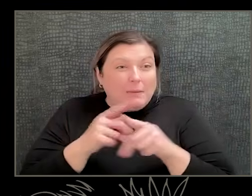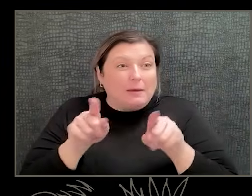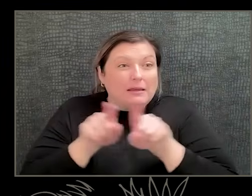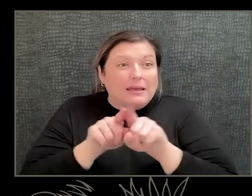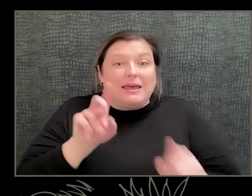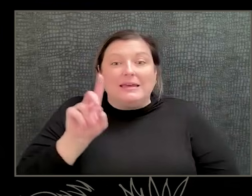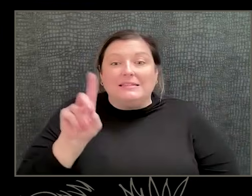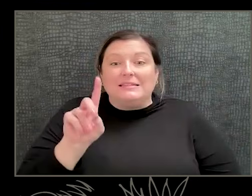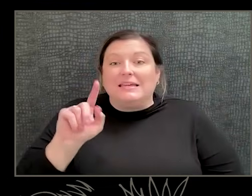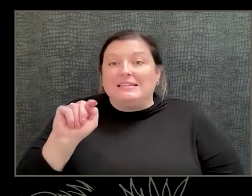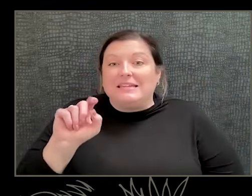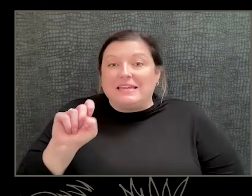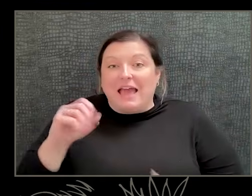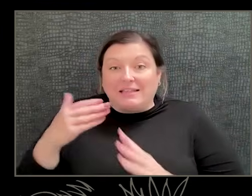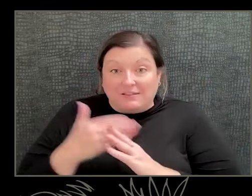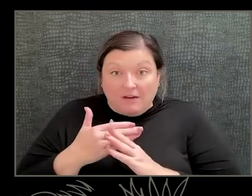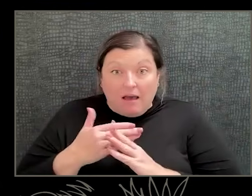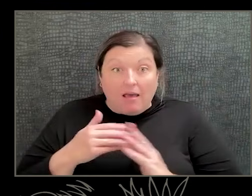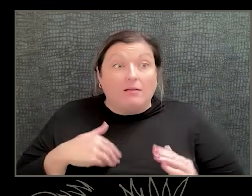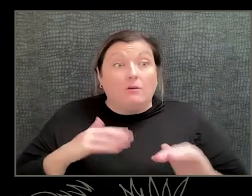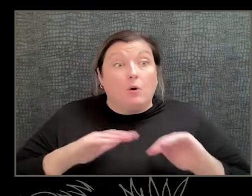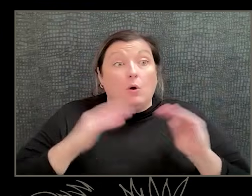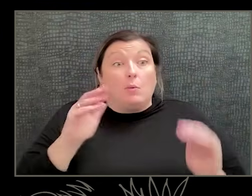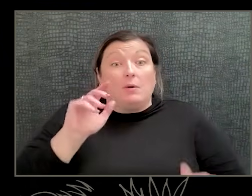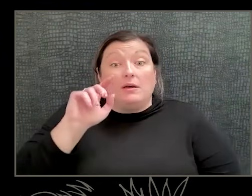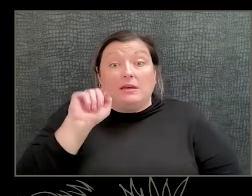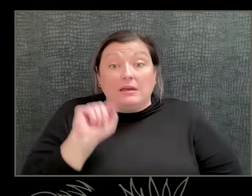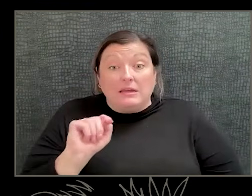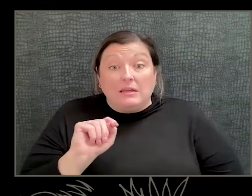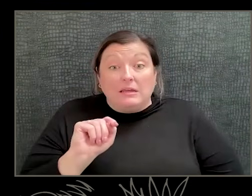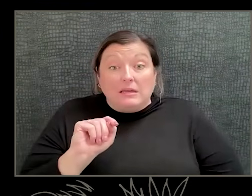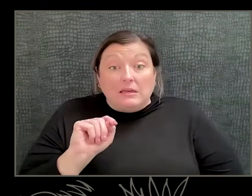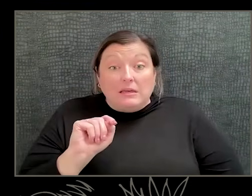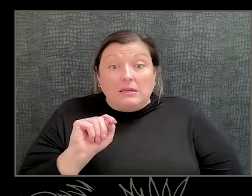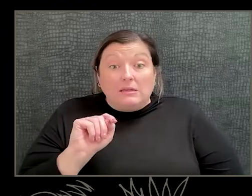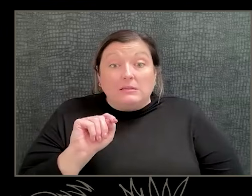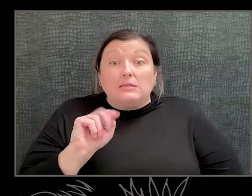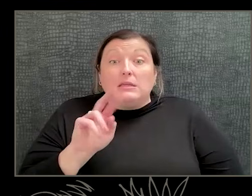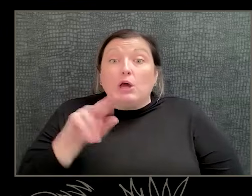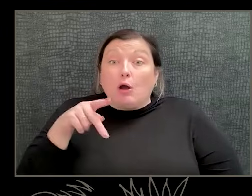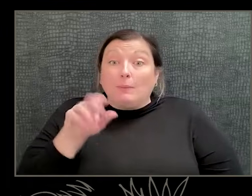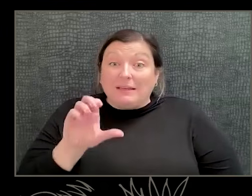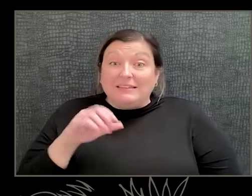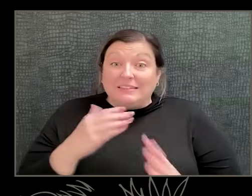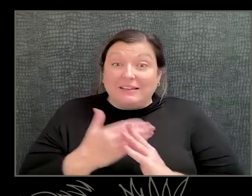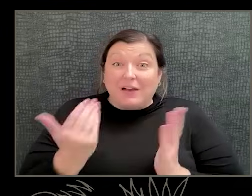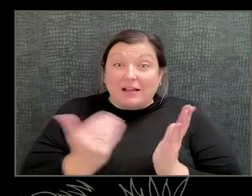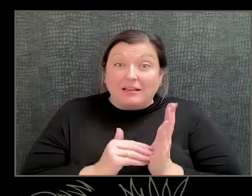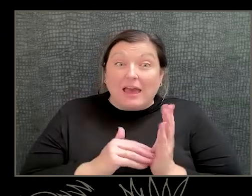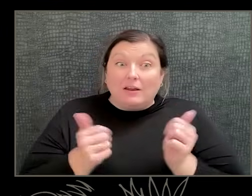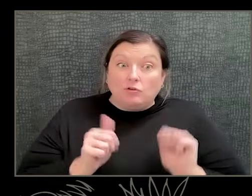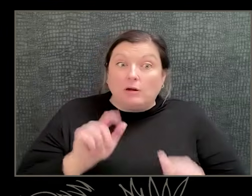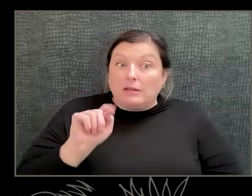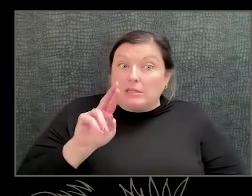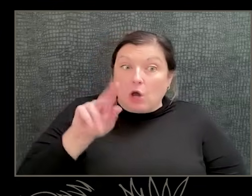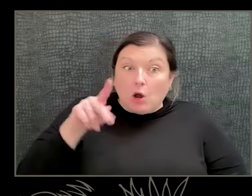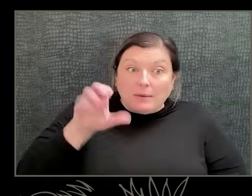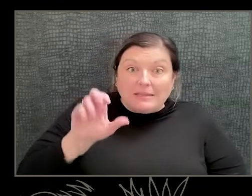DTS files. So if we open up that trpc file again and we were trying to do trpc